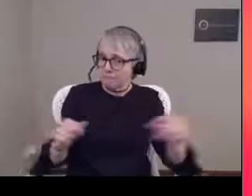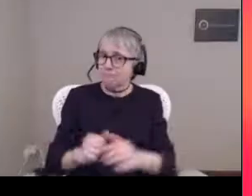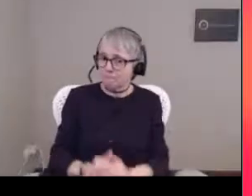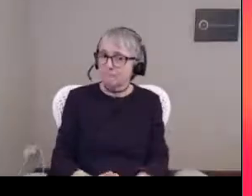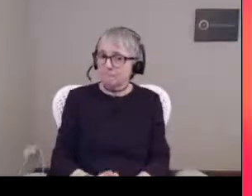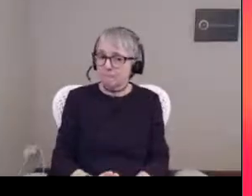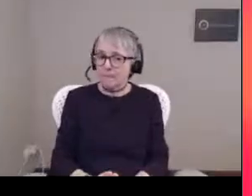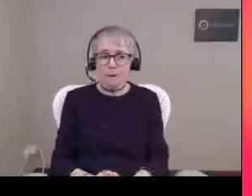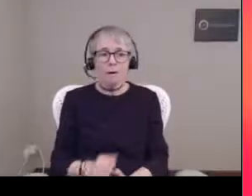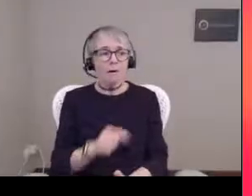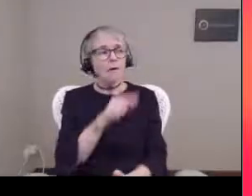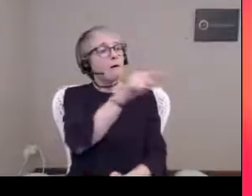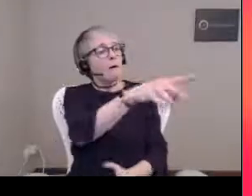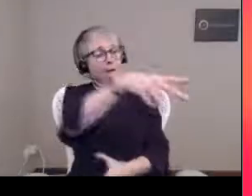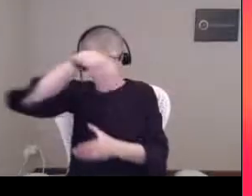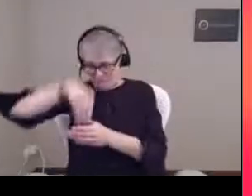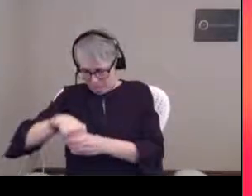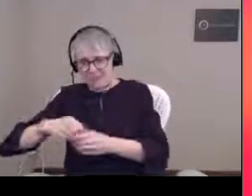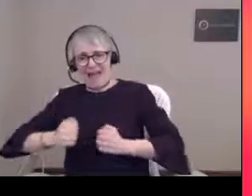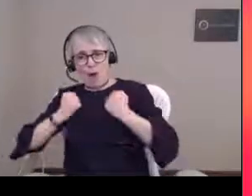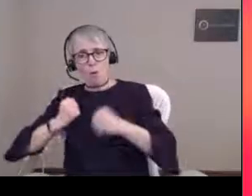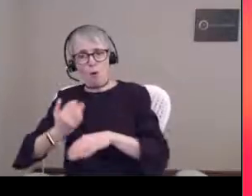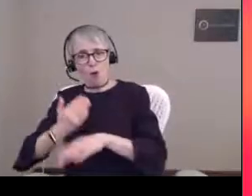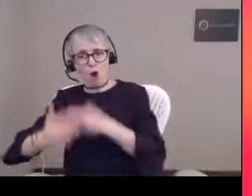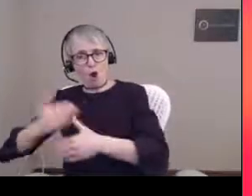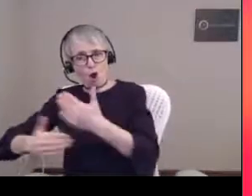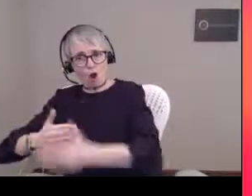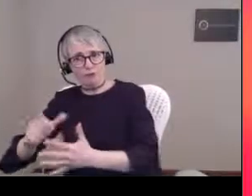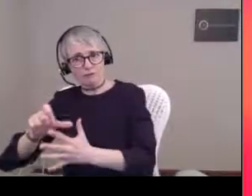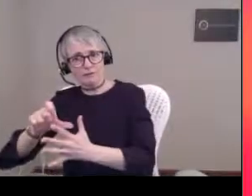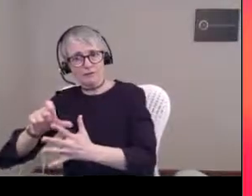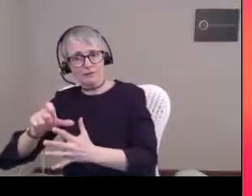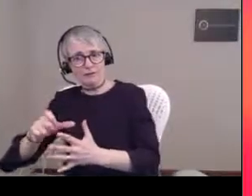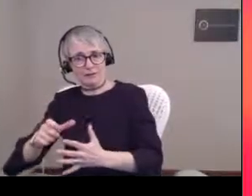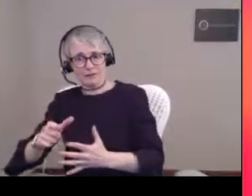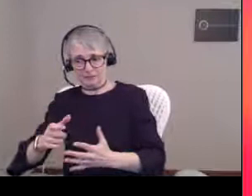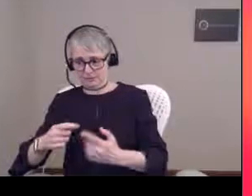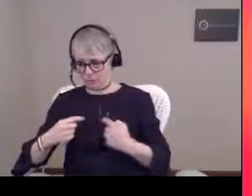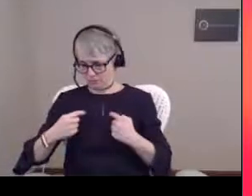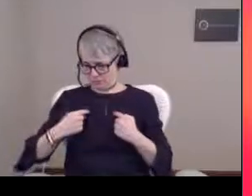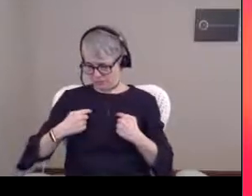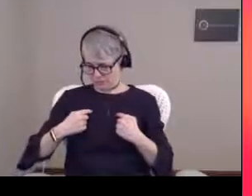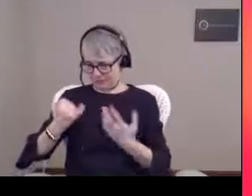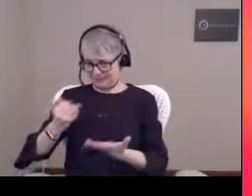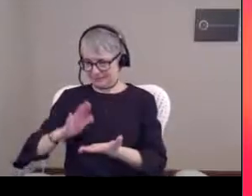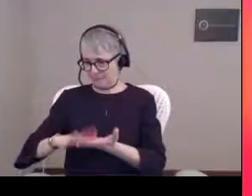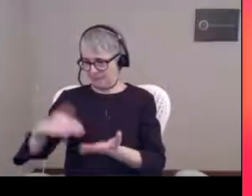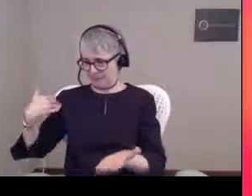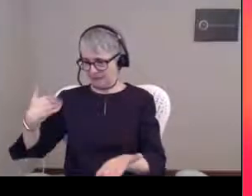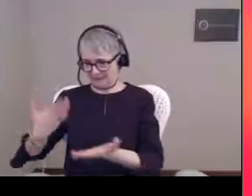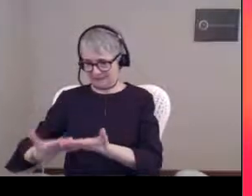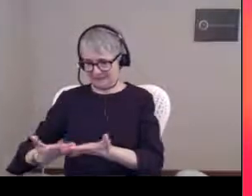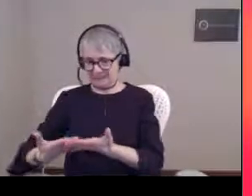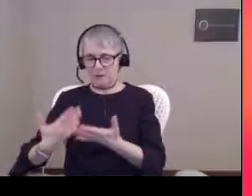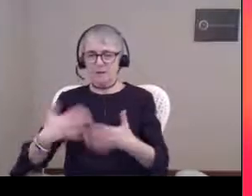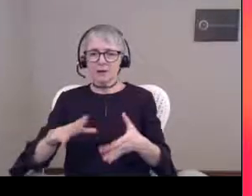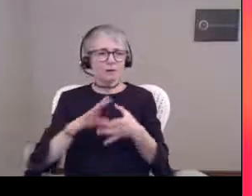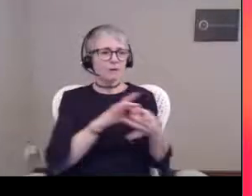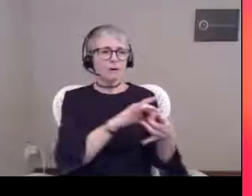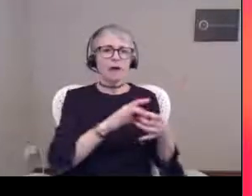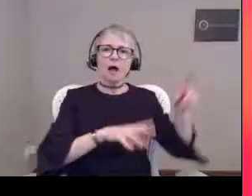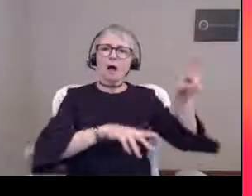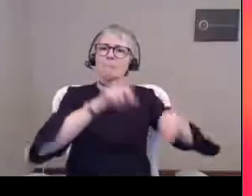part of the ITV family, as it were. And I've worked, in fact, over this past 6 months, I've been very closely working with Multi-Story, with